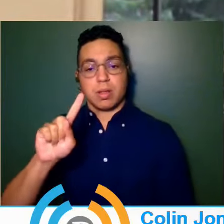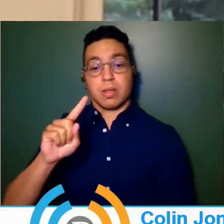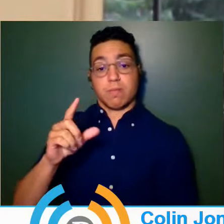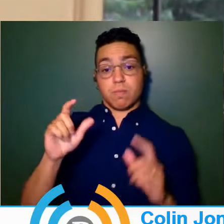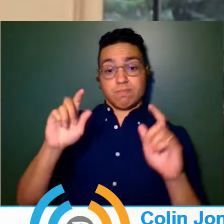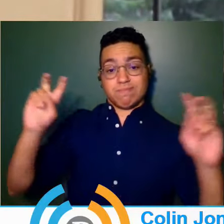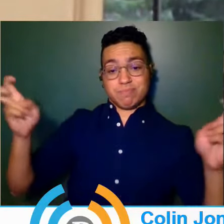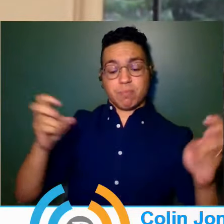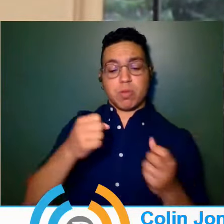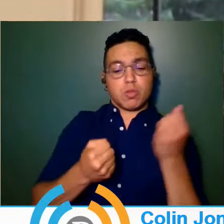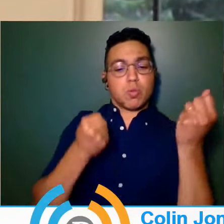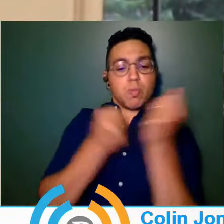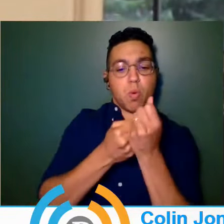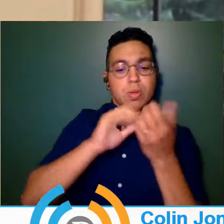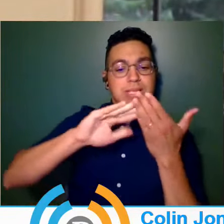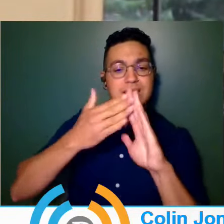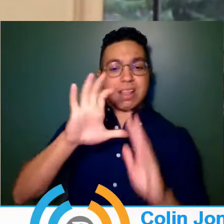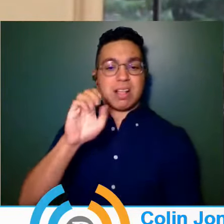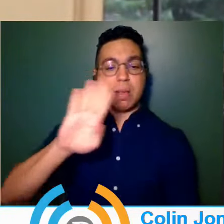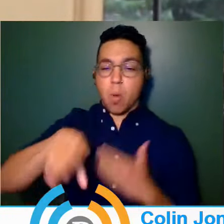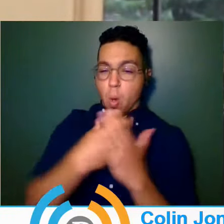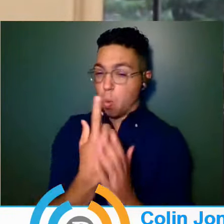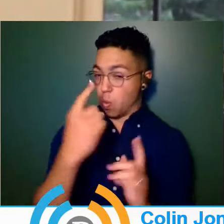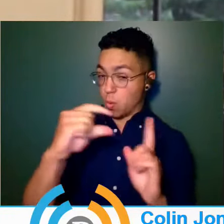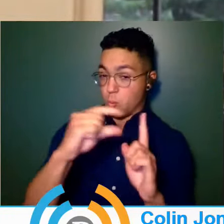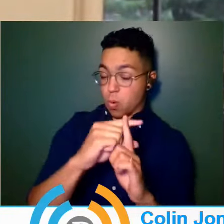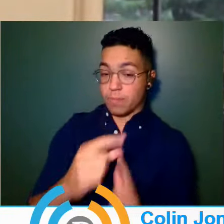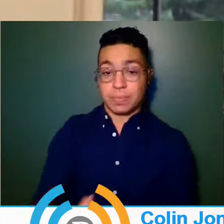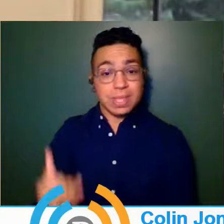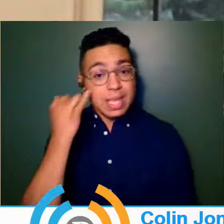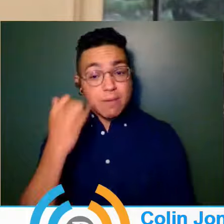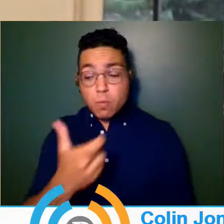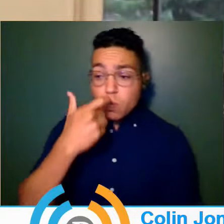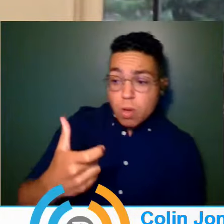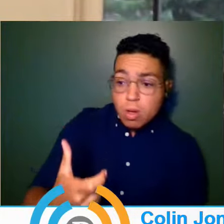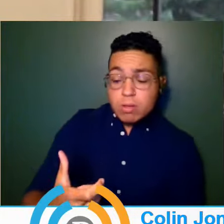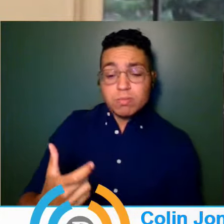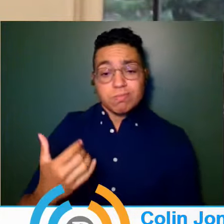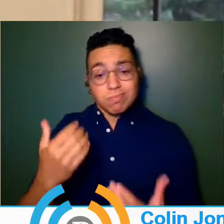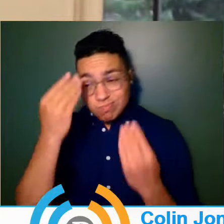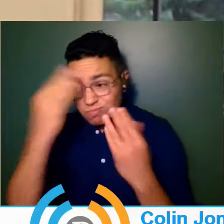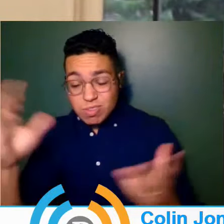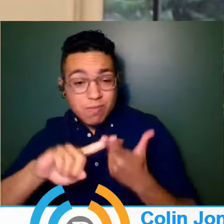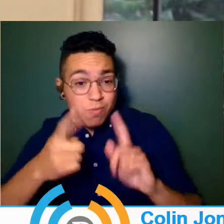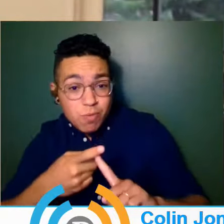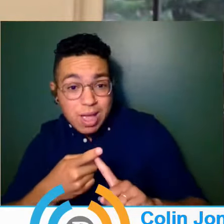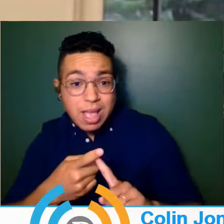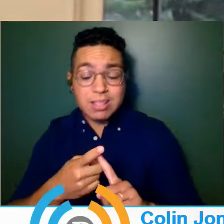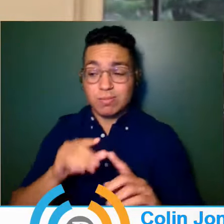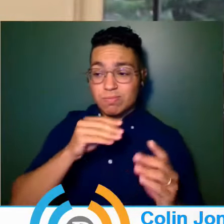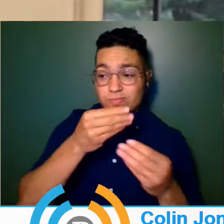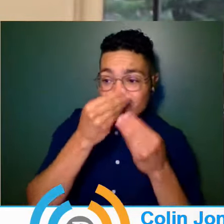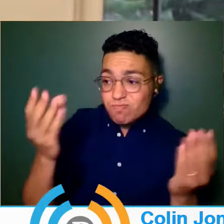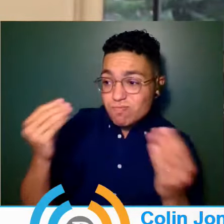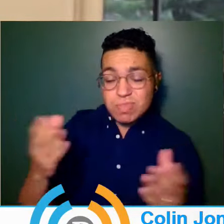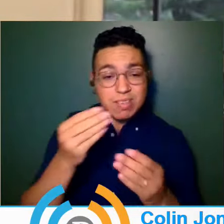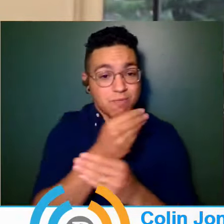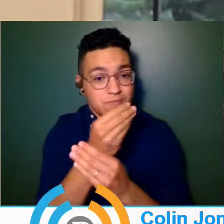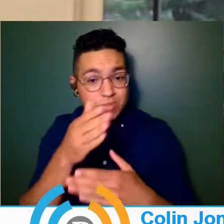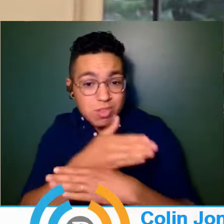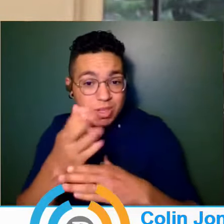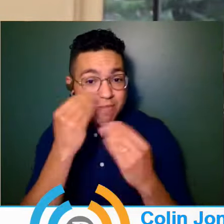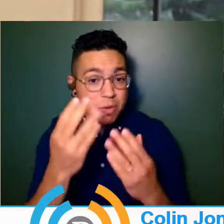become a member, make a gift, share the link with a friend, or just watch today's program to get informed, all of us at City Club want to thank you for